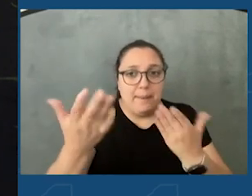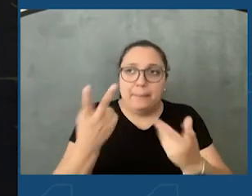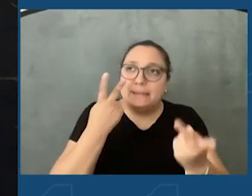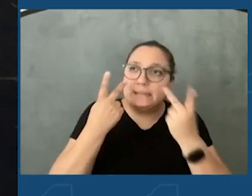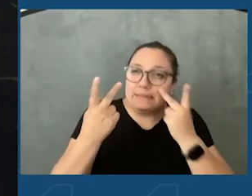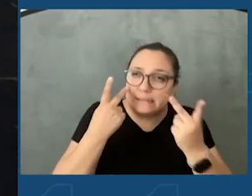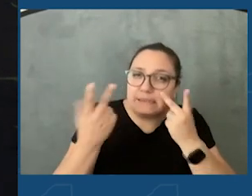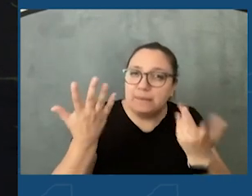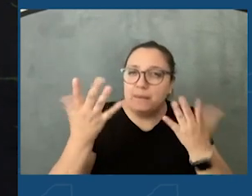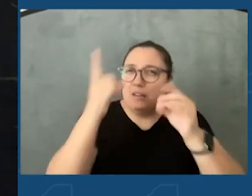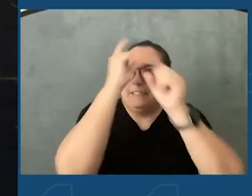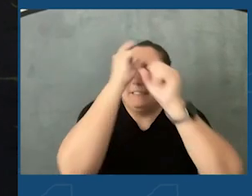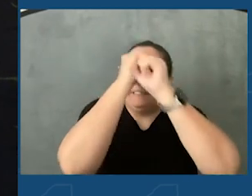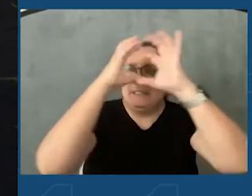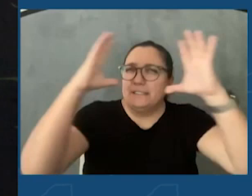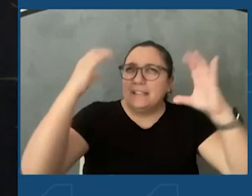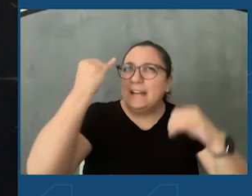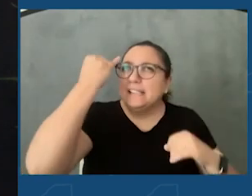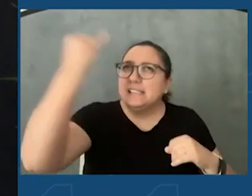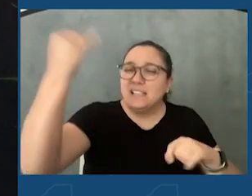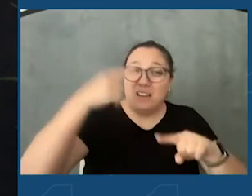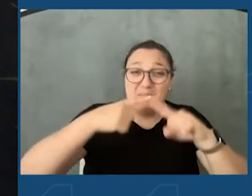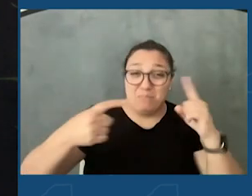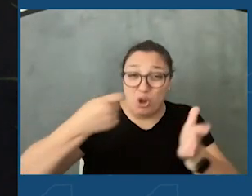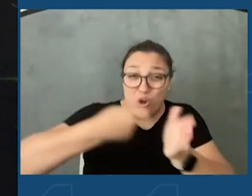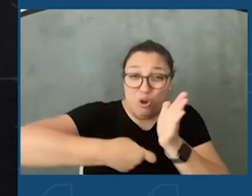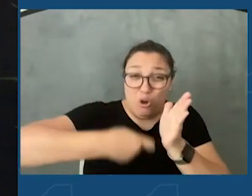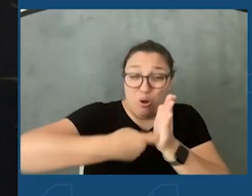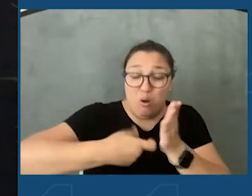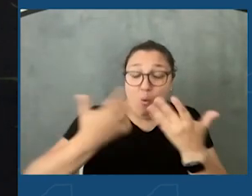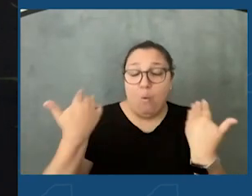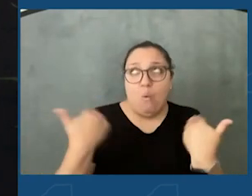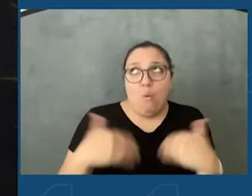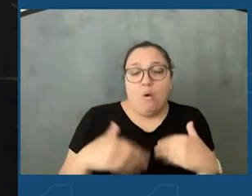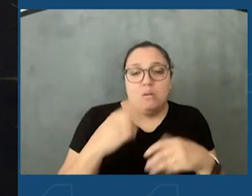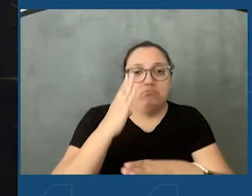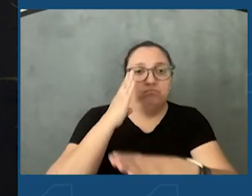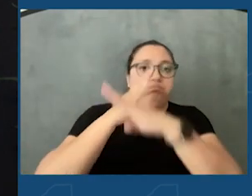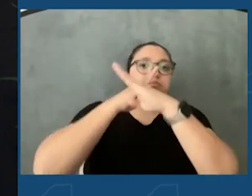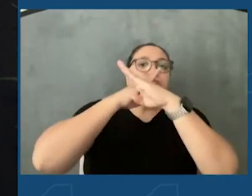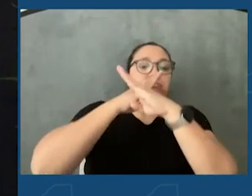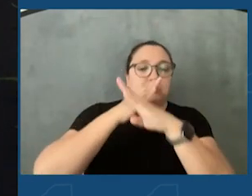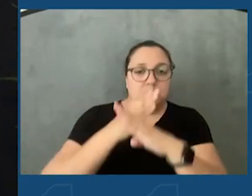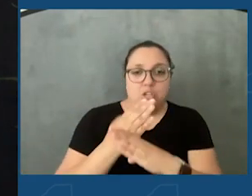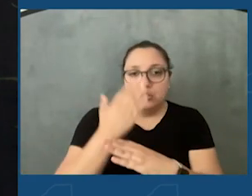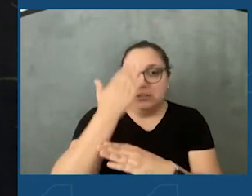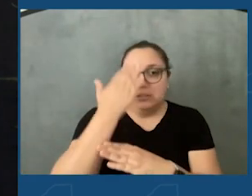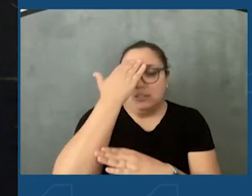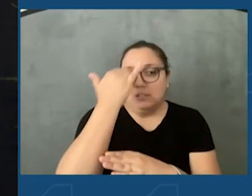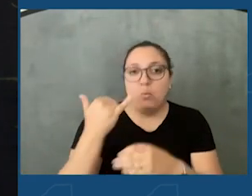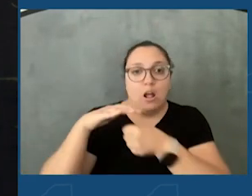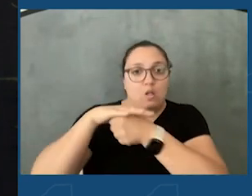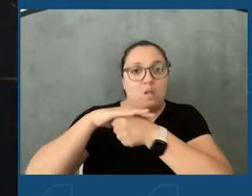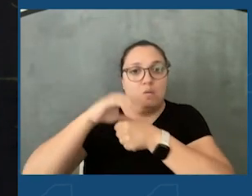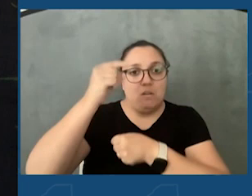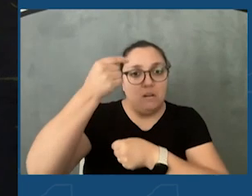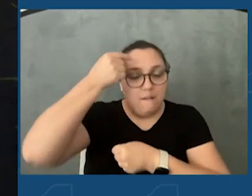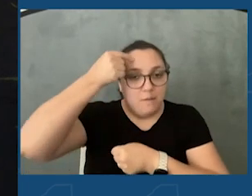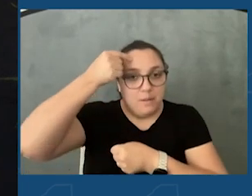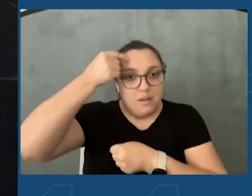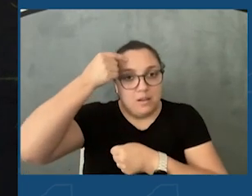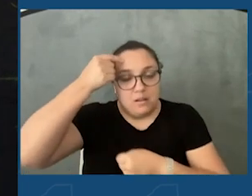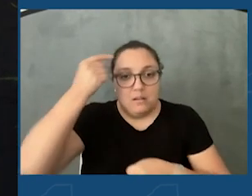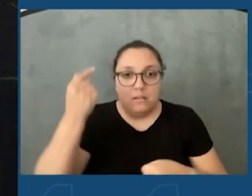but the price tag is always so prohibitive. And so that's where bringing my local government